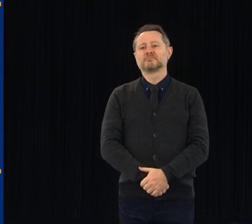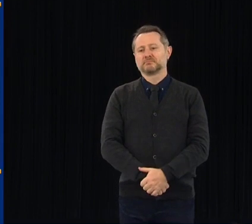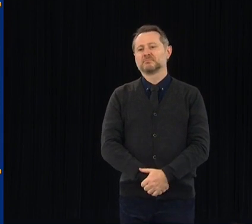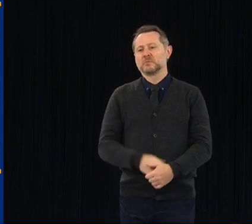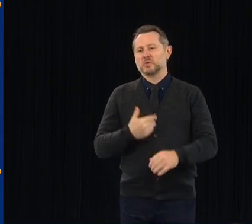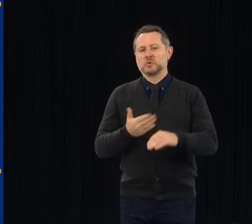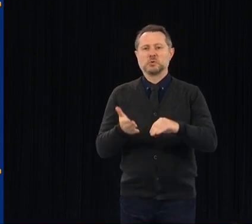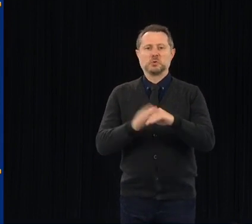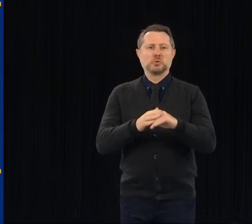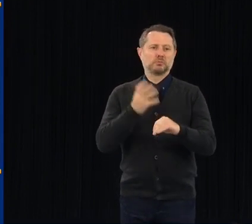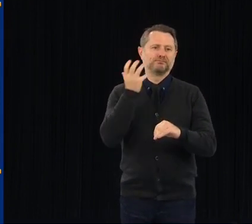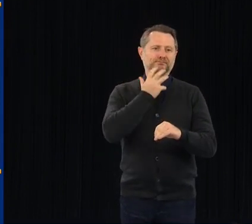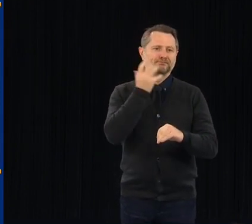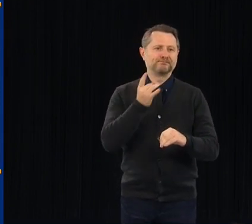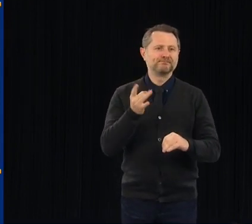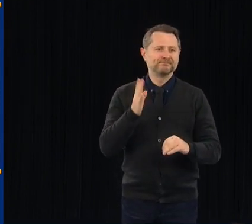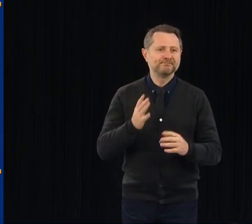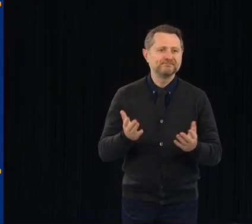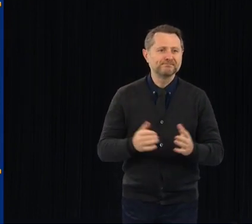news.